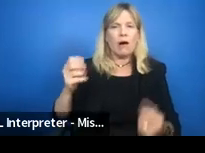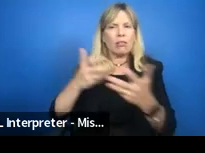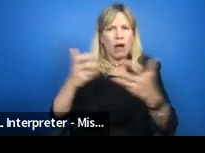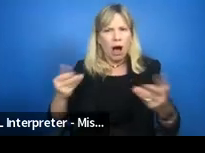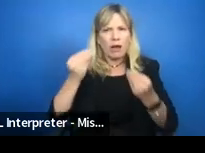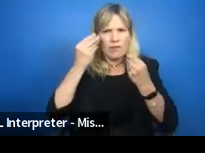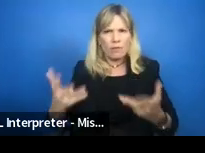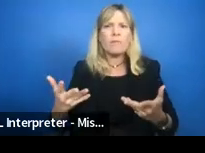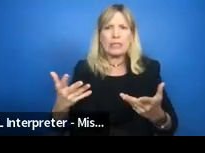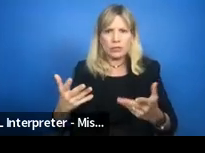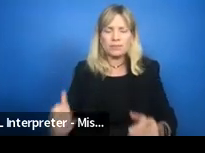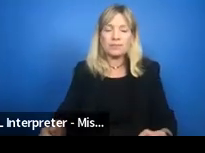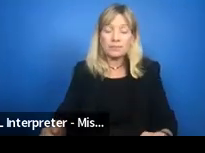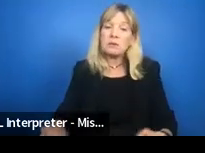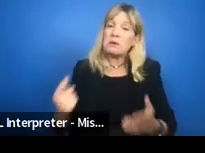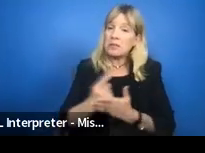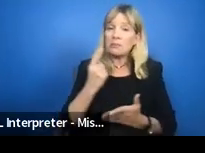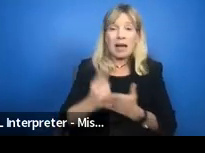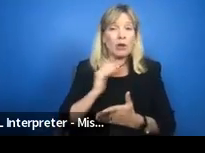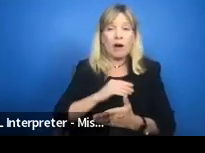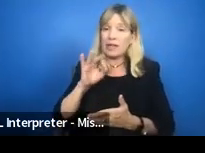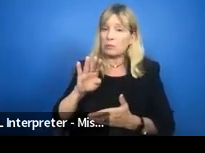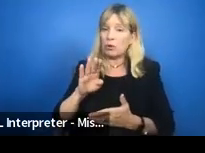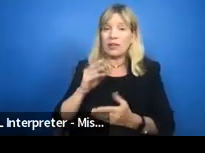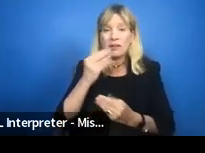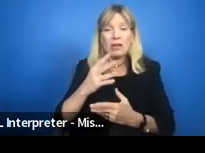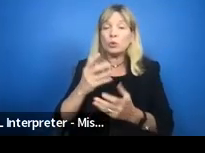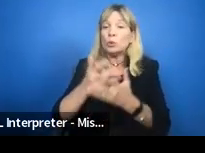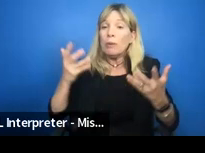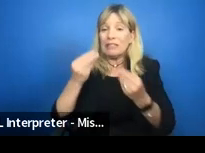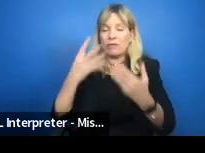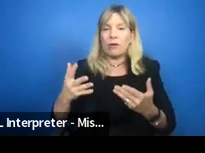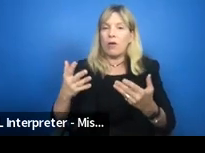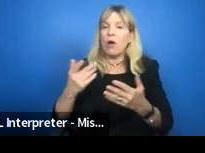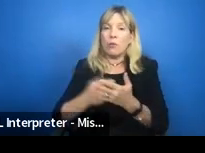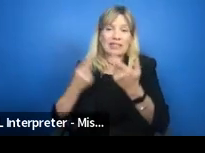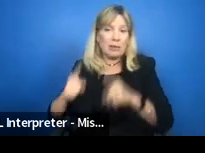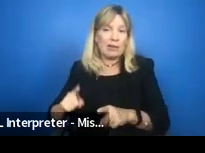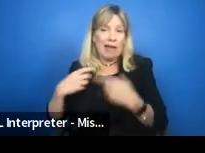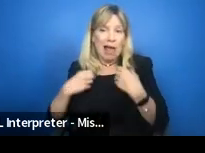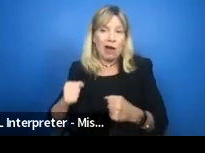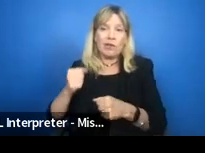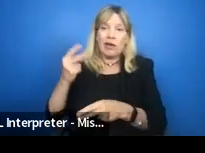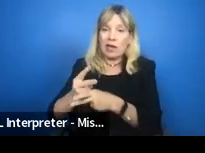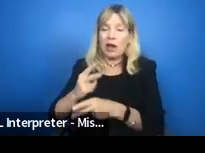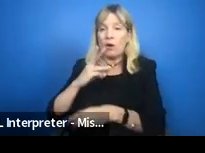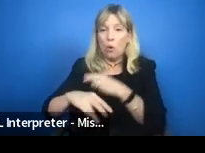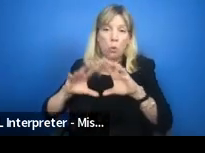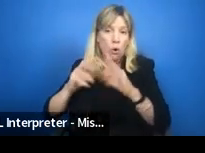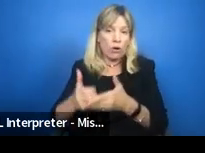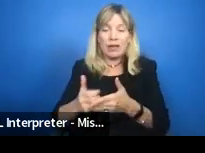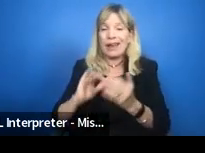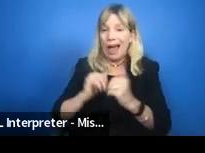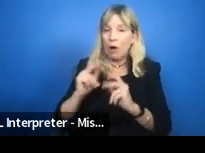it, sometimes too much, about things that are going on in the healthcare world and how to get people covered.